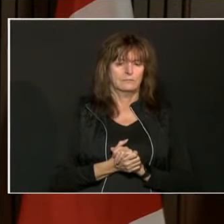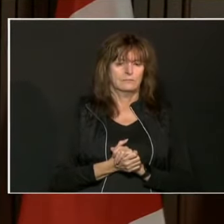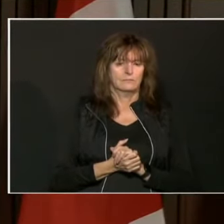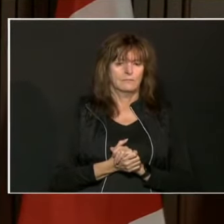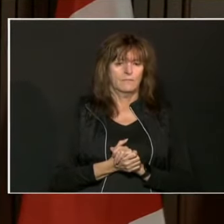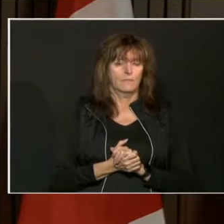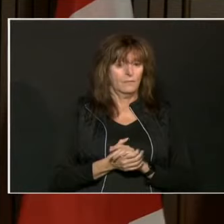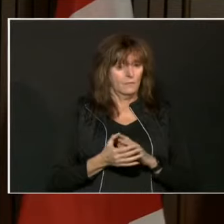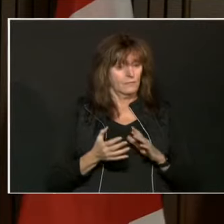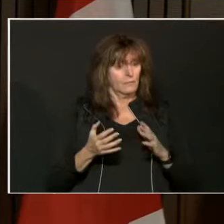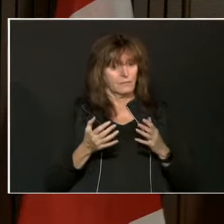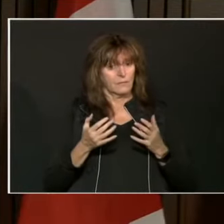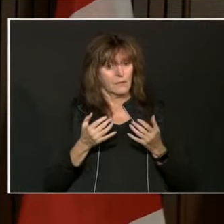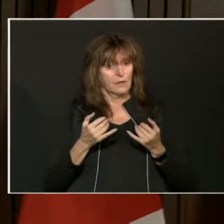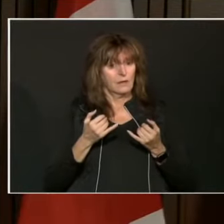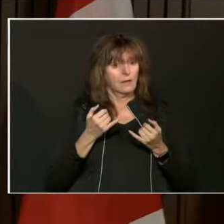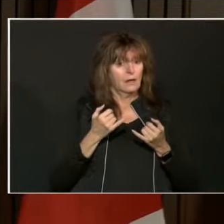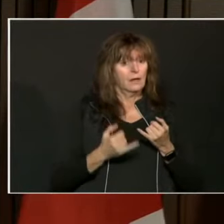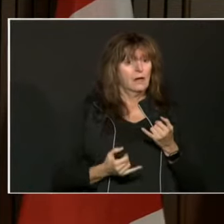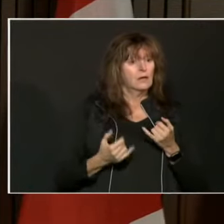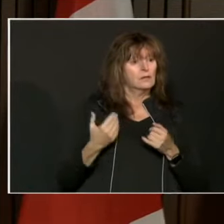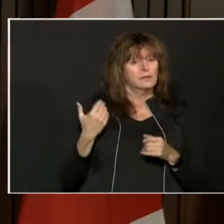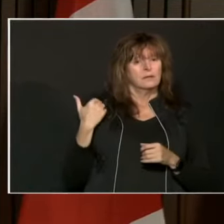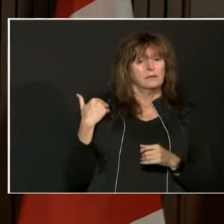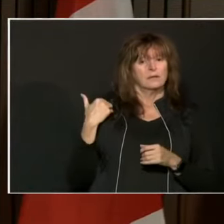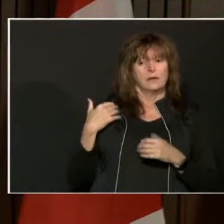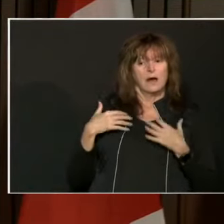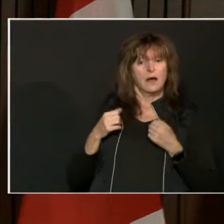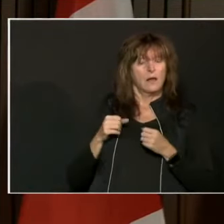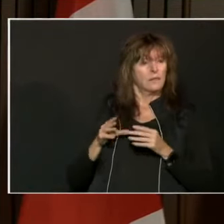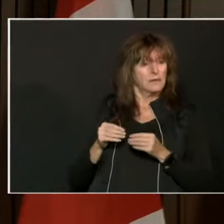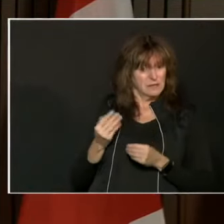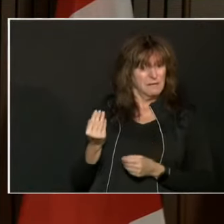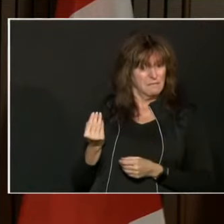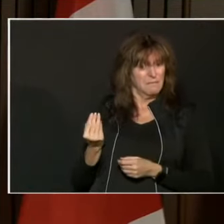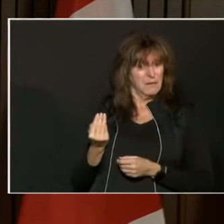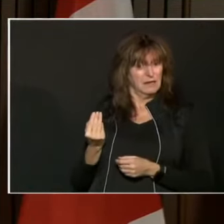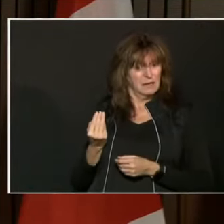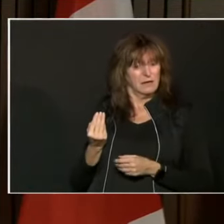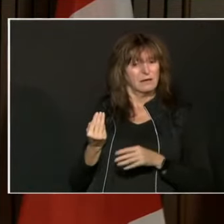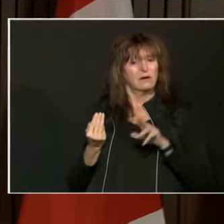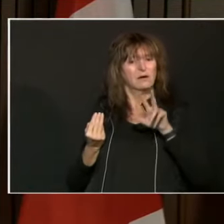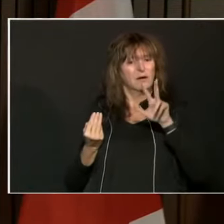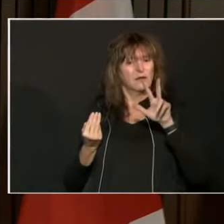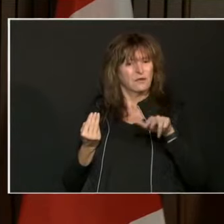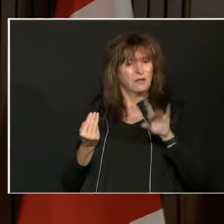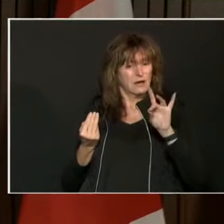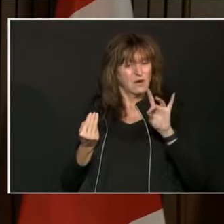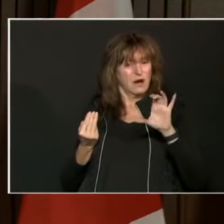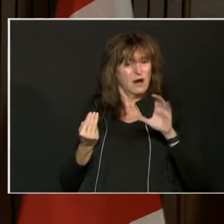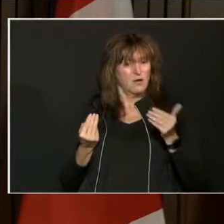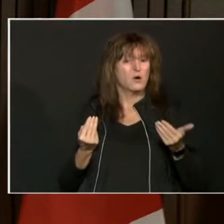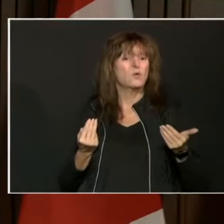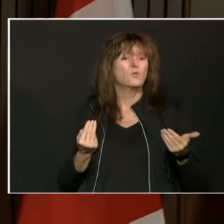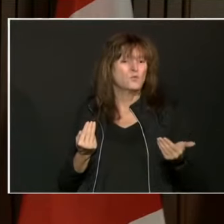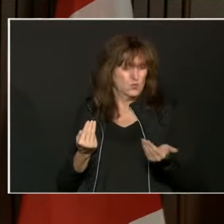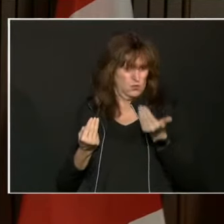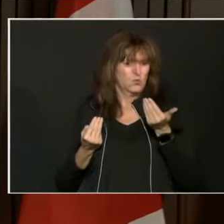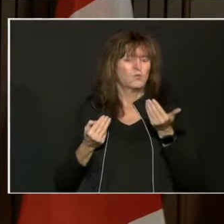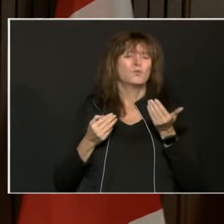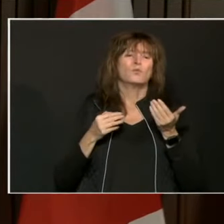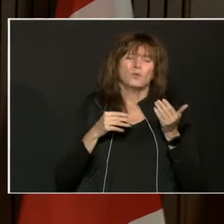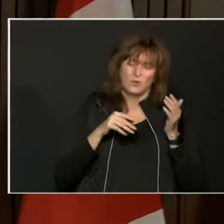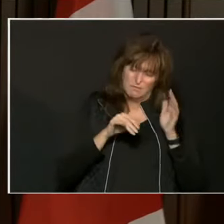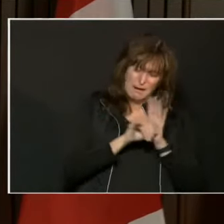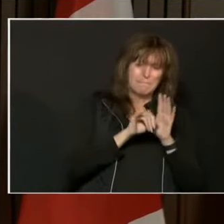we've had an additional 3,860 cases. And our 7-day average moved up